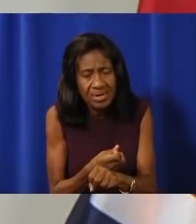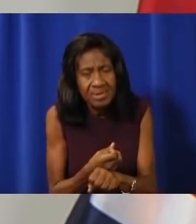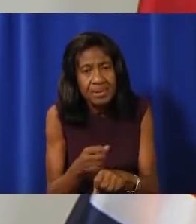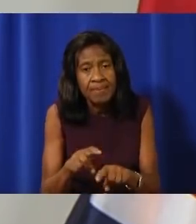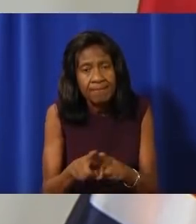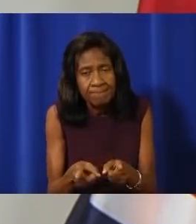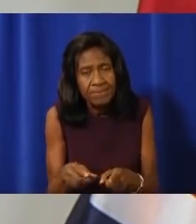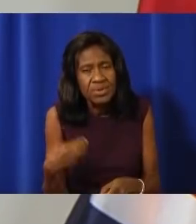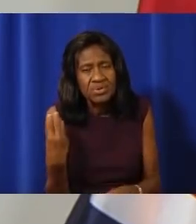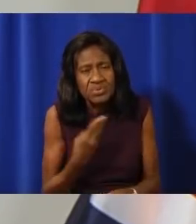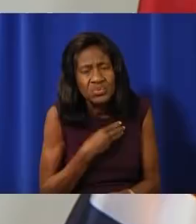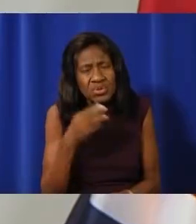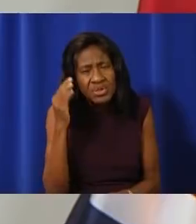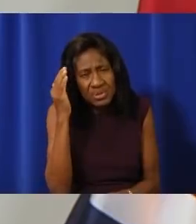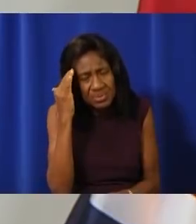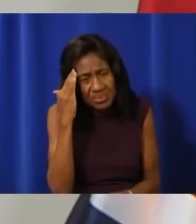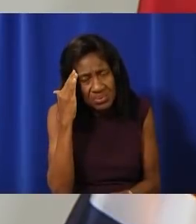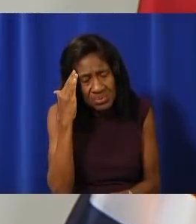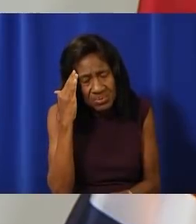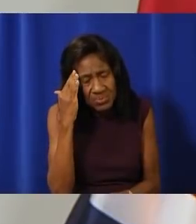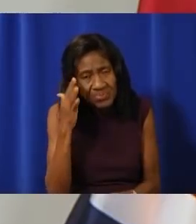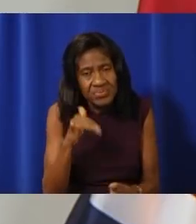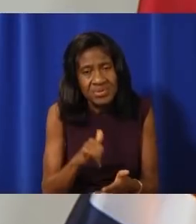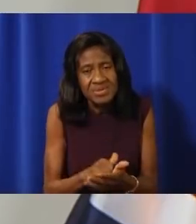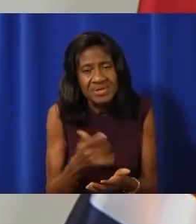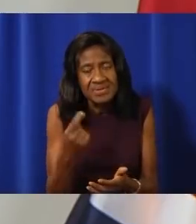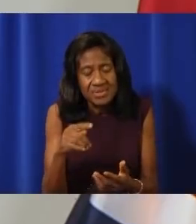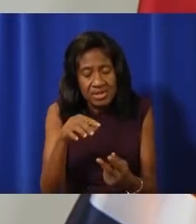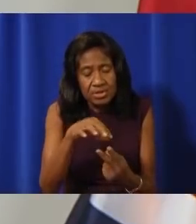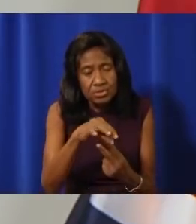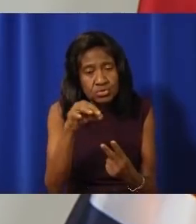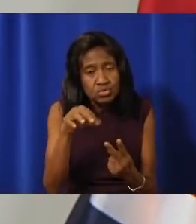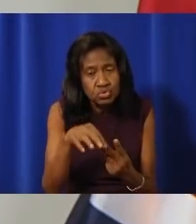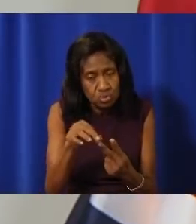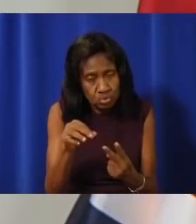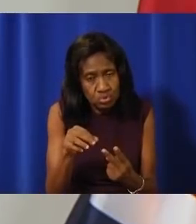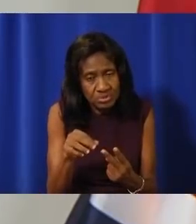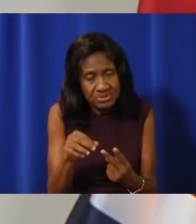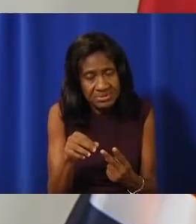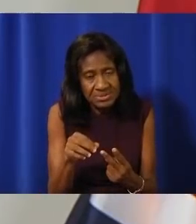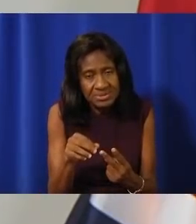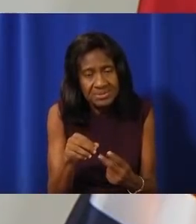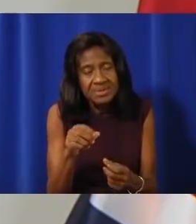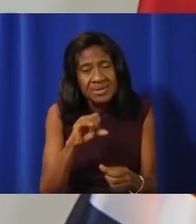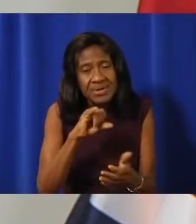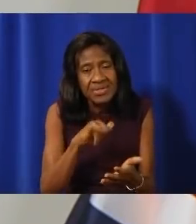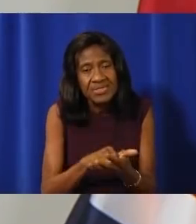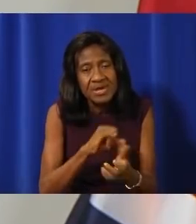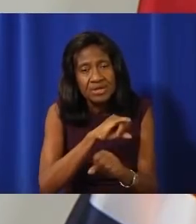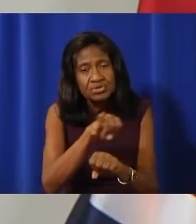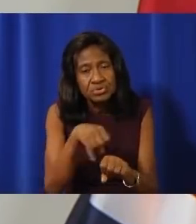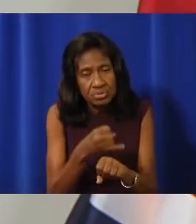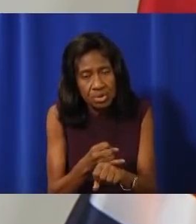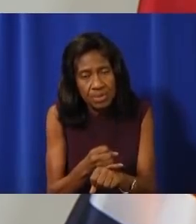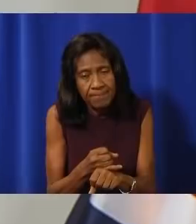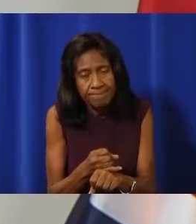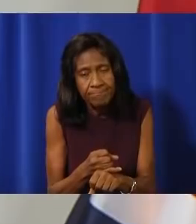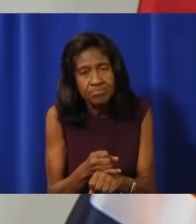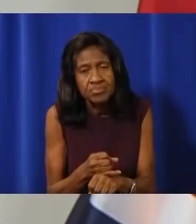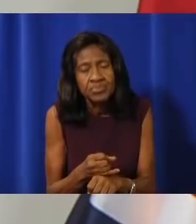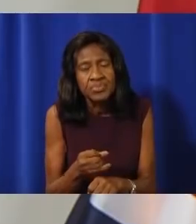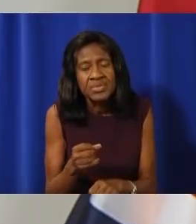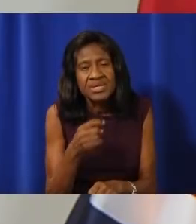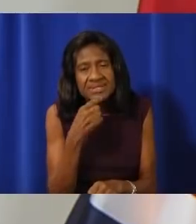DNA, in choosing that occupation of choice, we got it. We are ready. And because of that, to give you